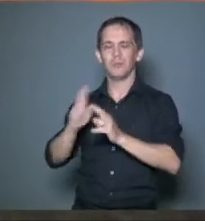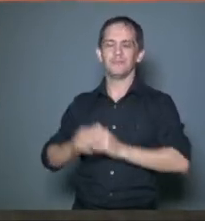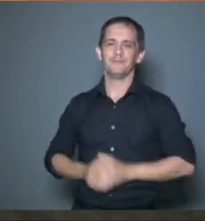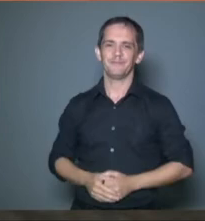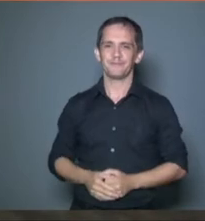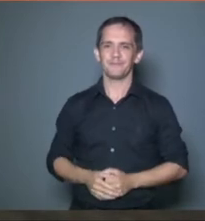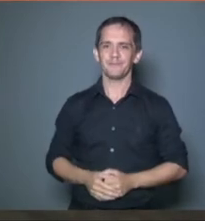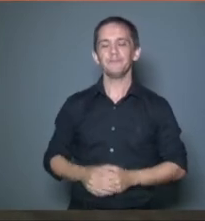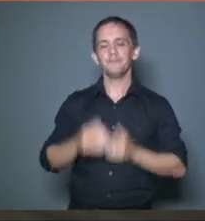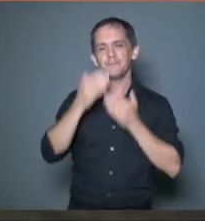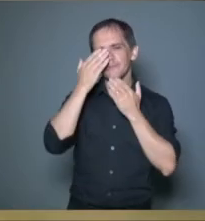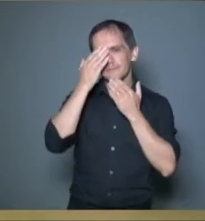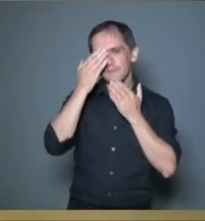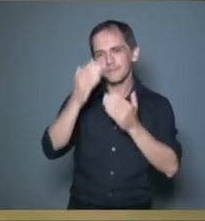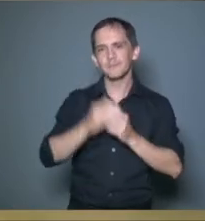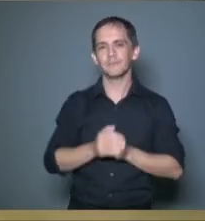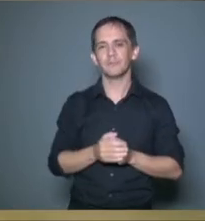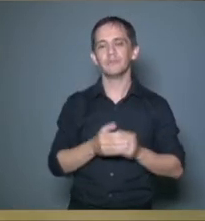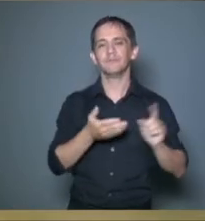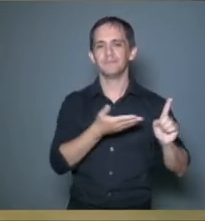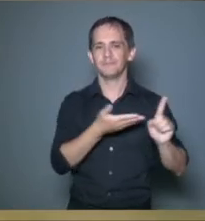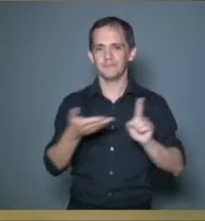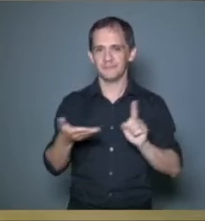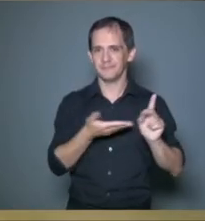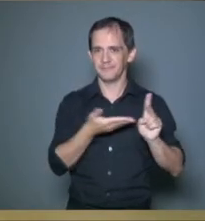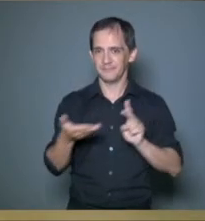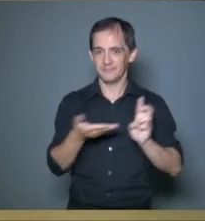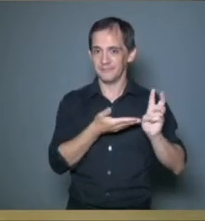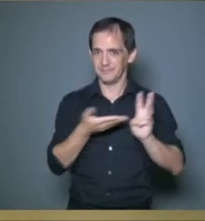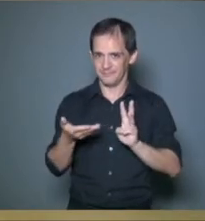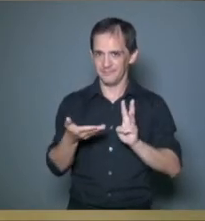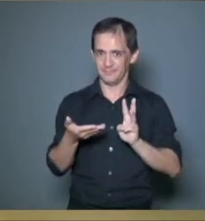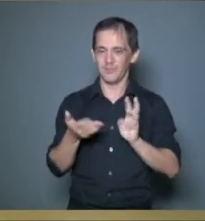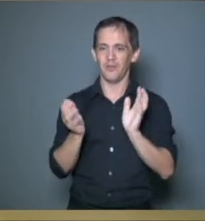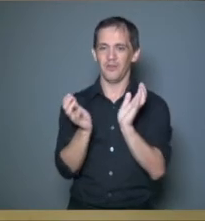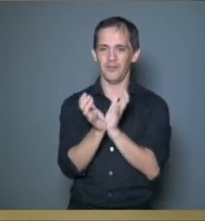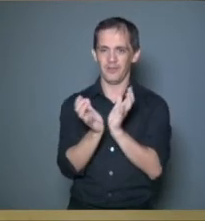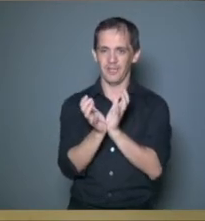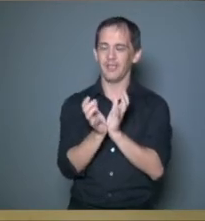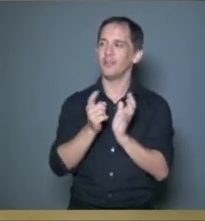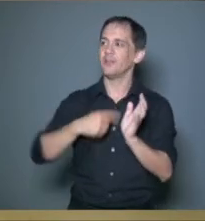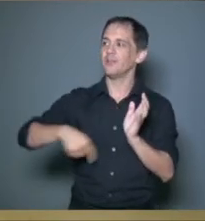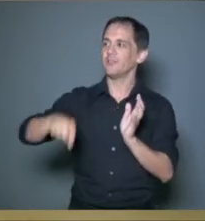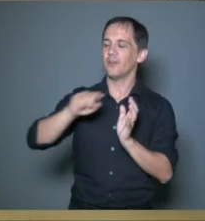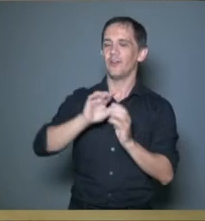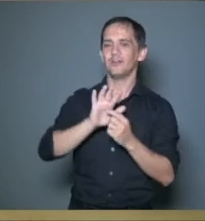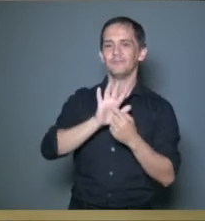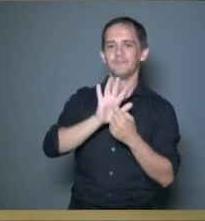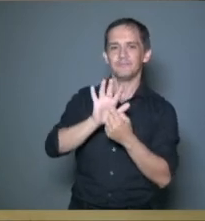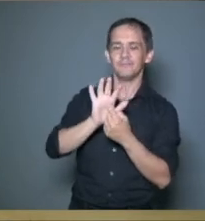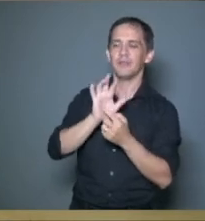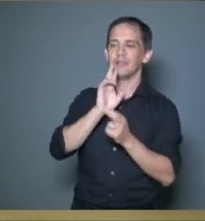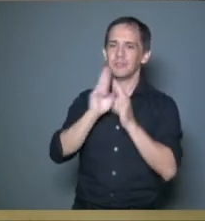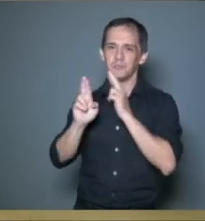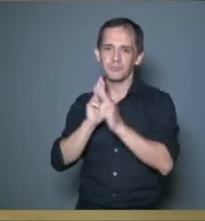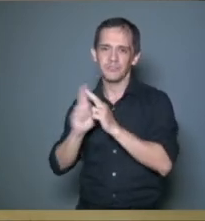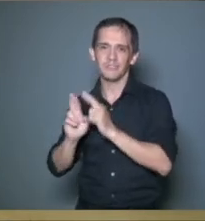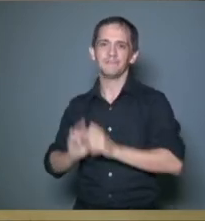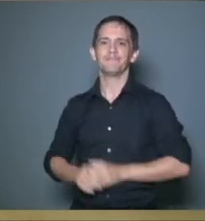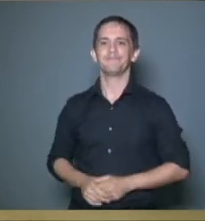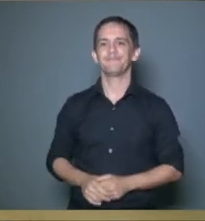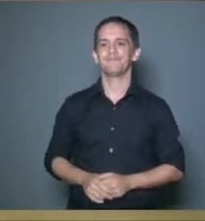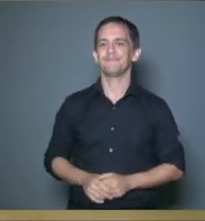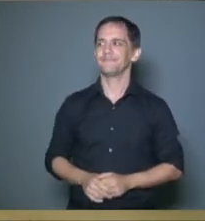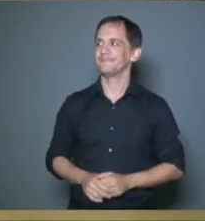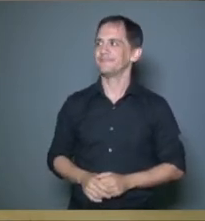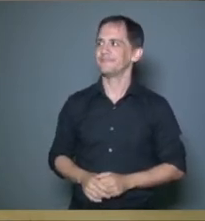have. Thank you so much. I invite my colleagues to join me on this stage so that we can answer